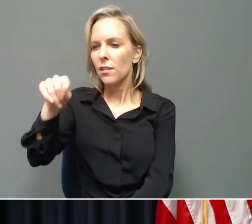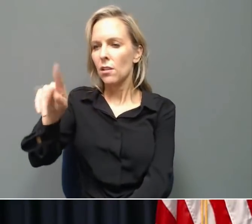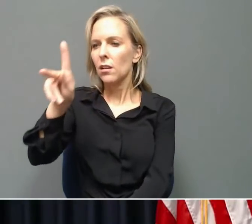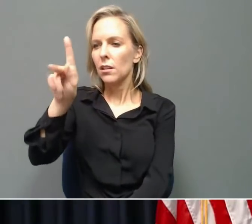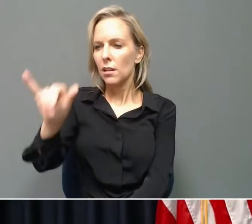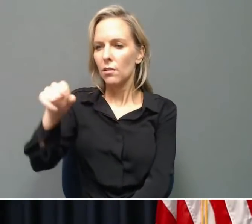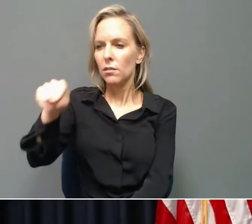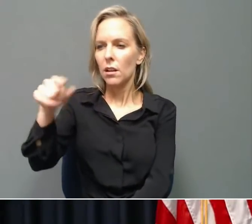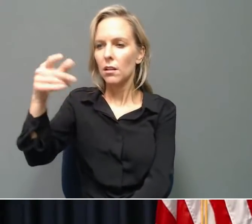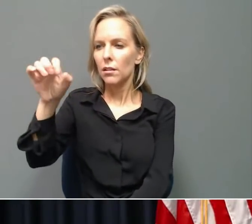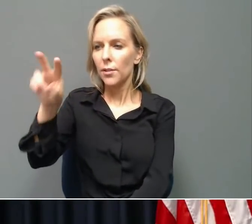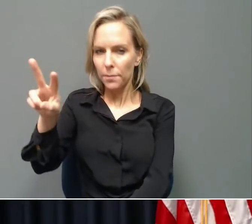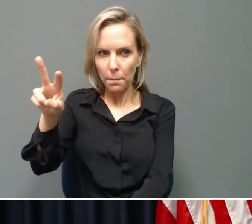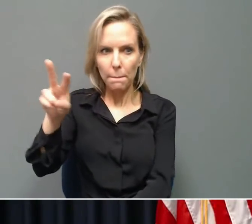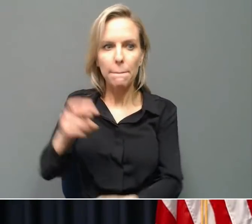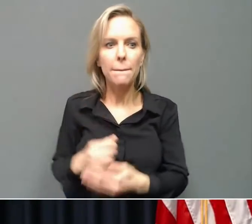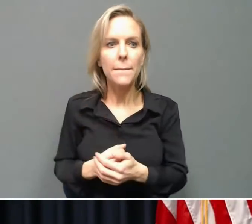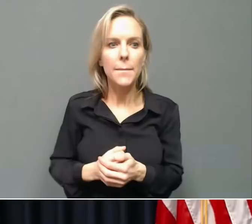teenkyhherf.ky.gov.